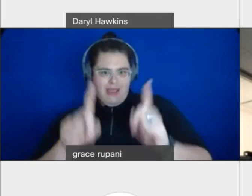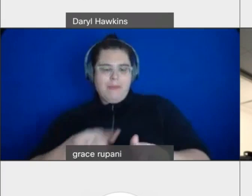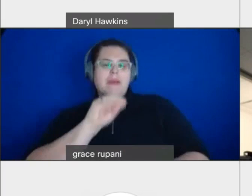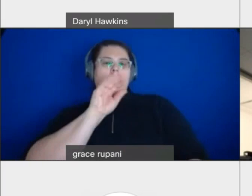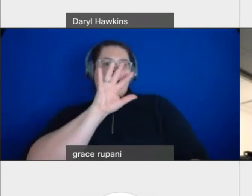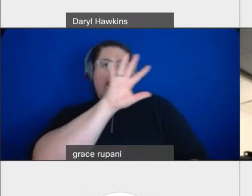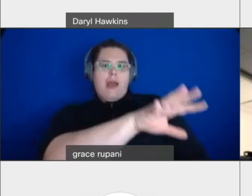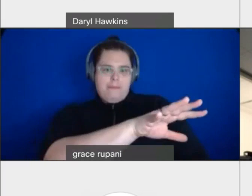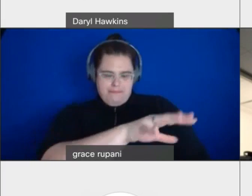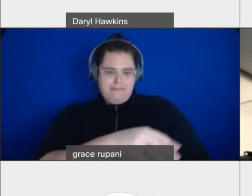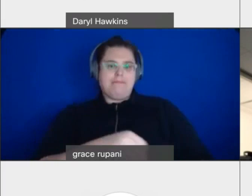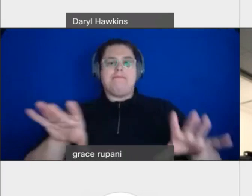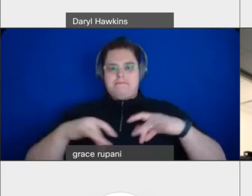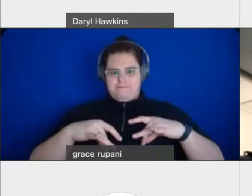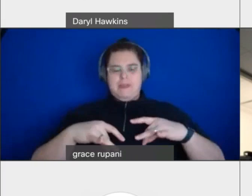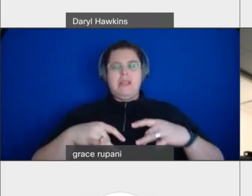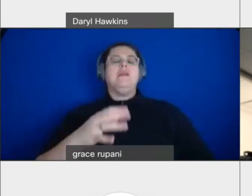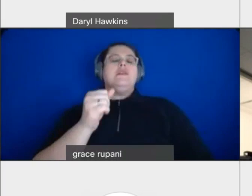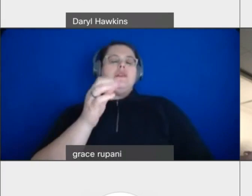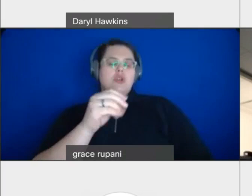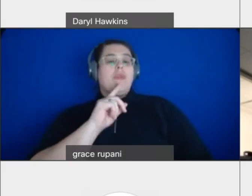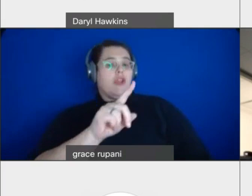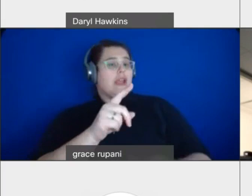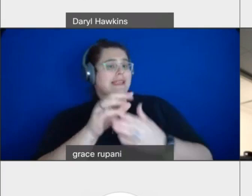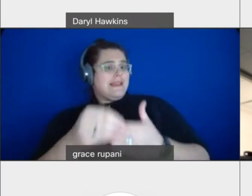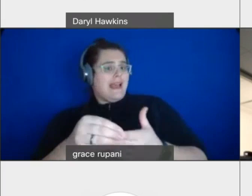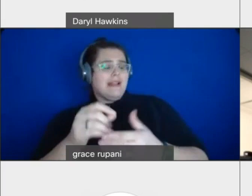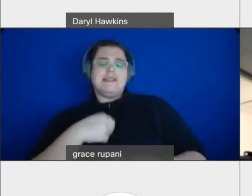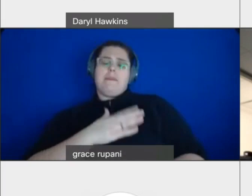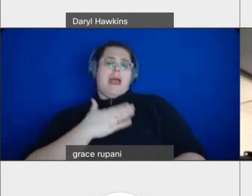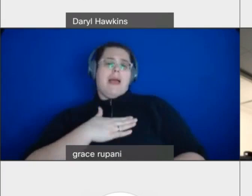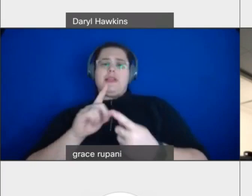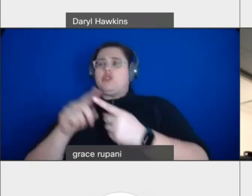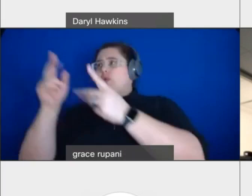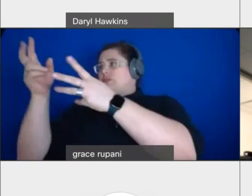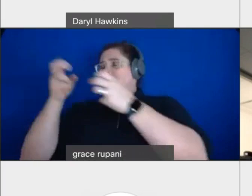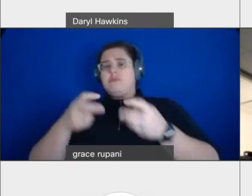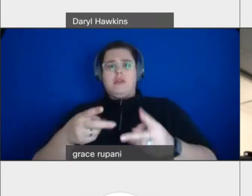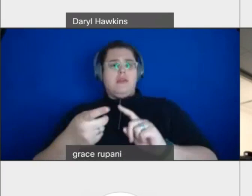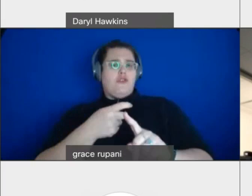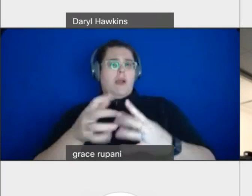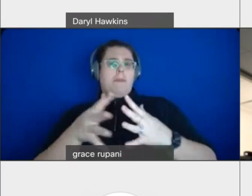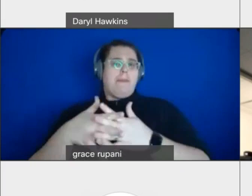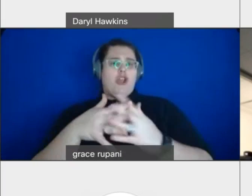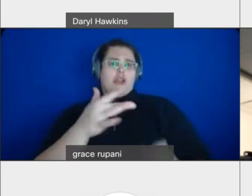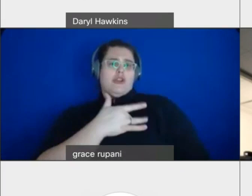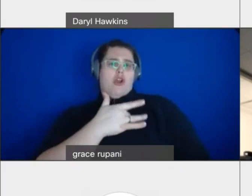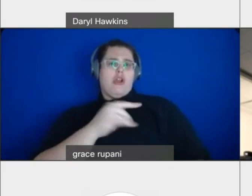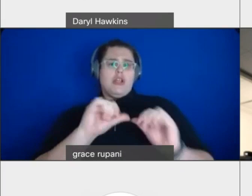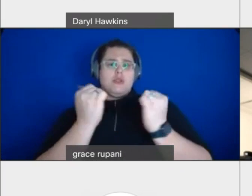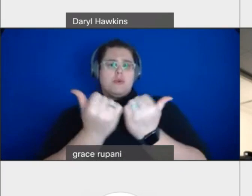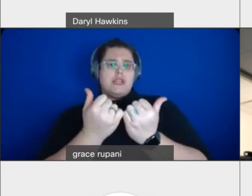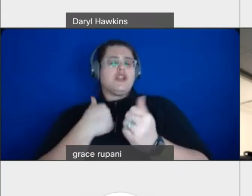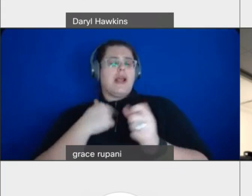So there is guidance to that. I'm happy to post that from the AHA, American Heart Association, in the chat.